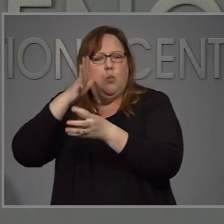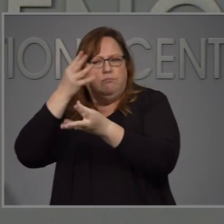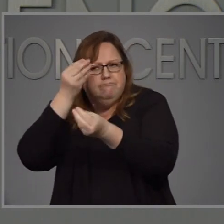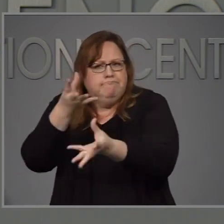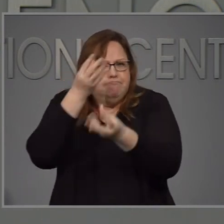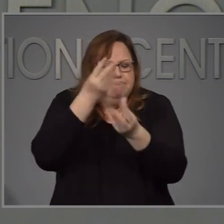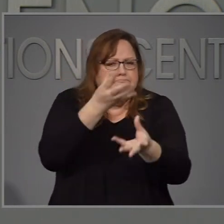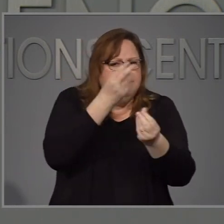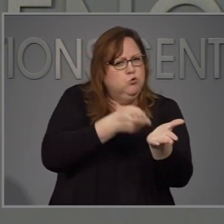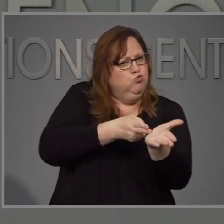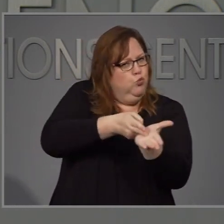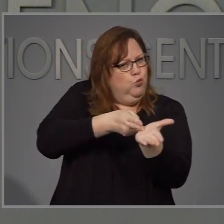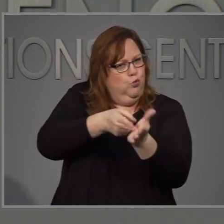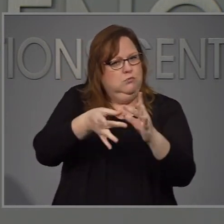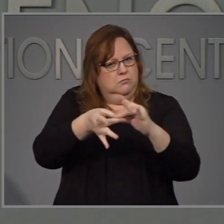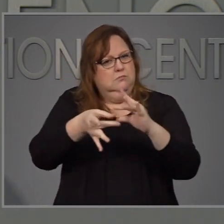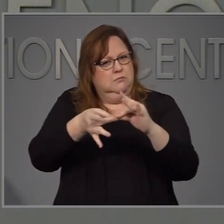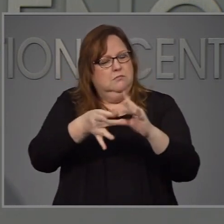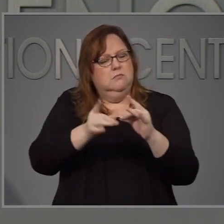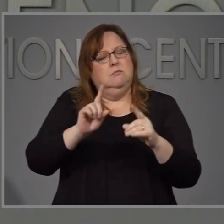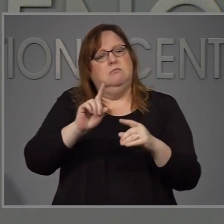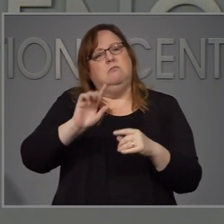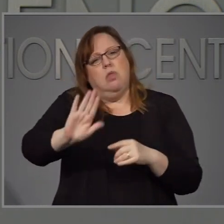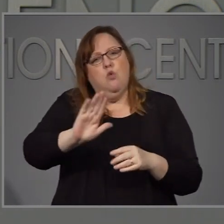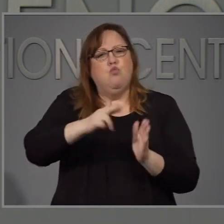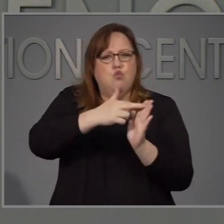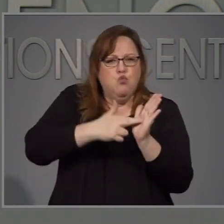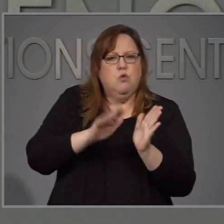they may make concerning events in their city.